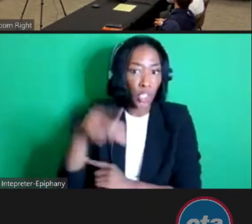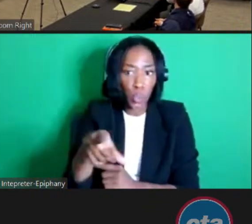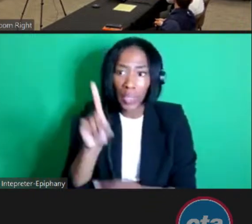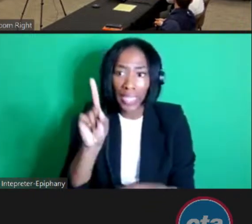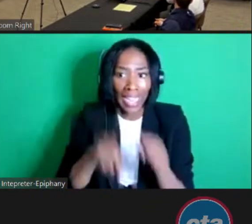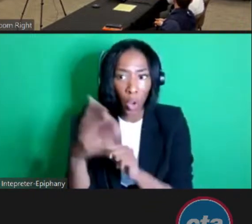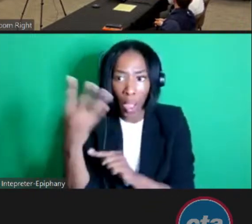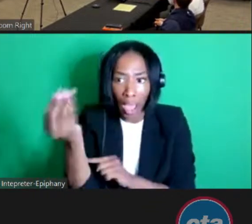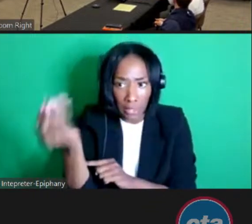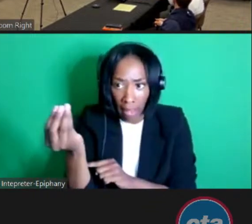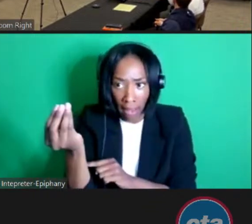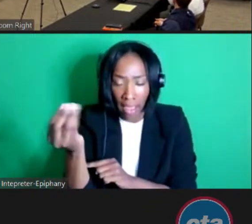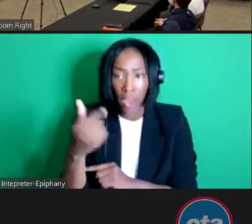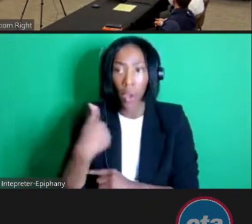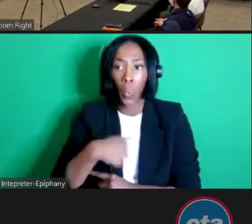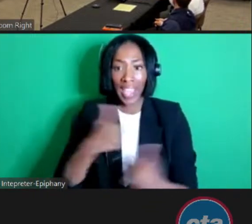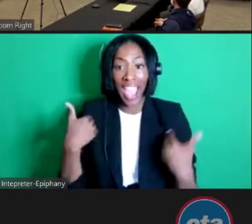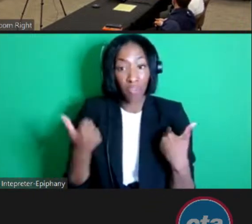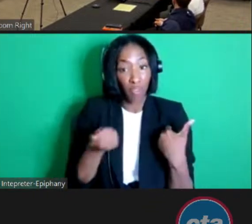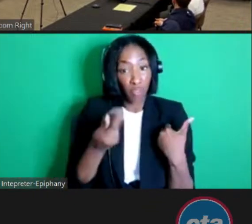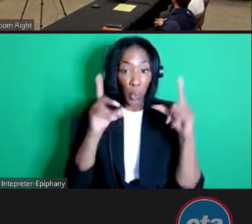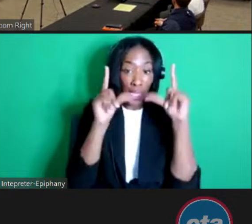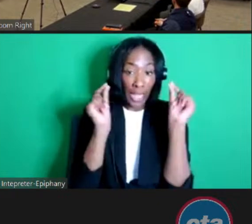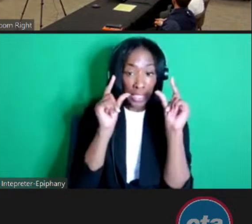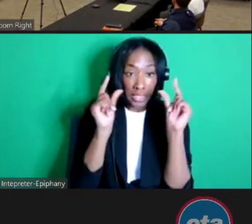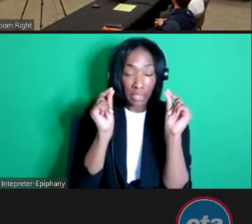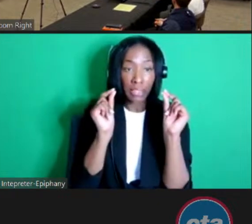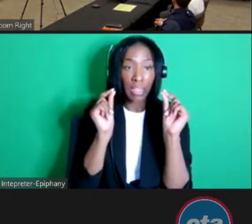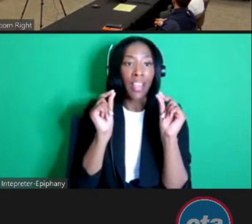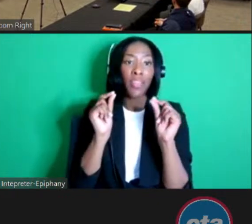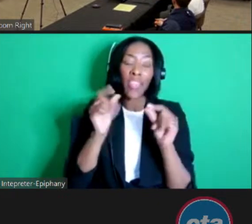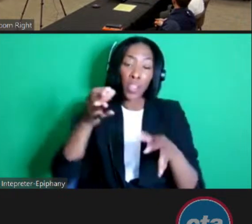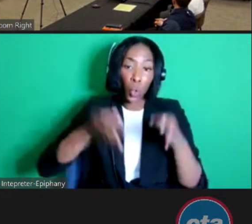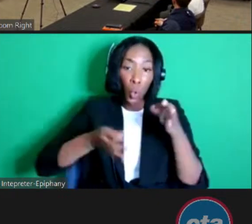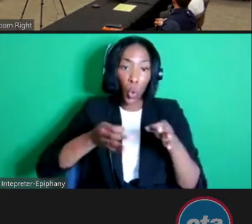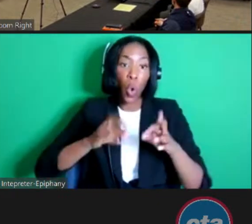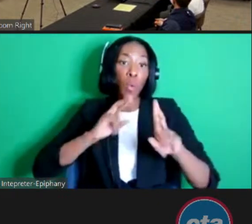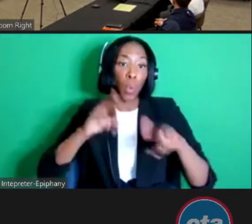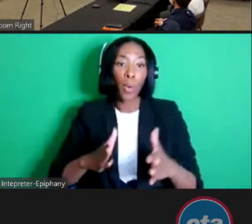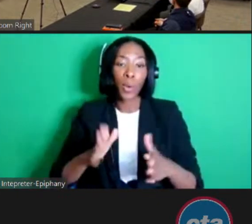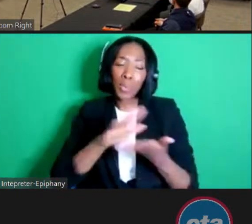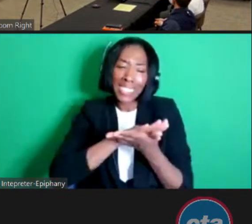do actually have a few up here that our court reporter was kind enough to provide.